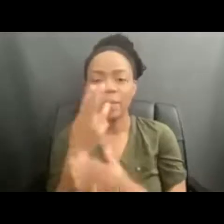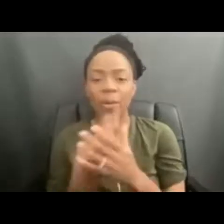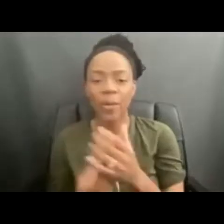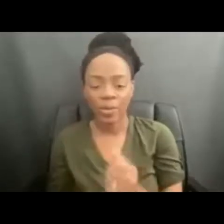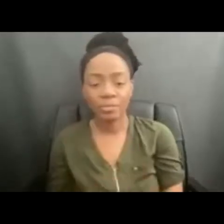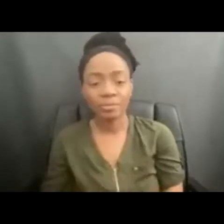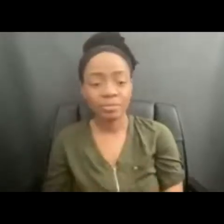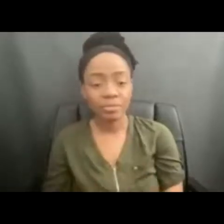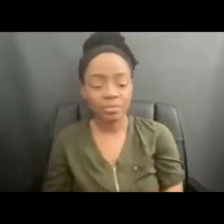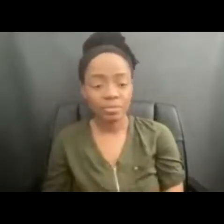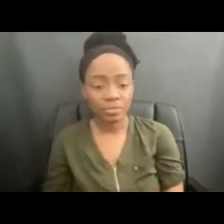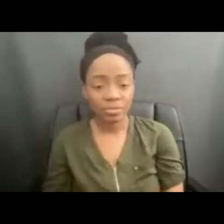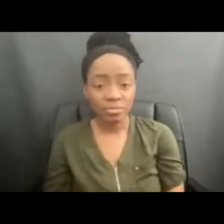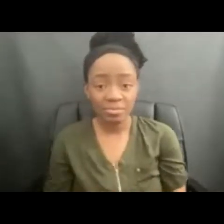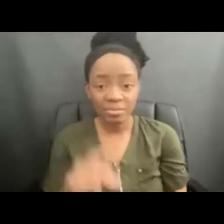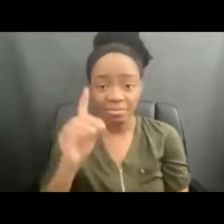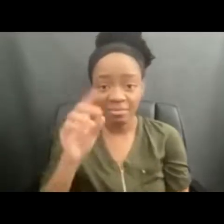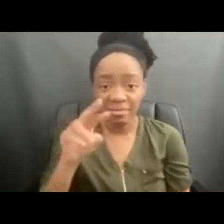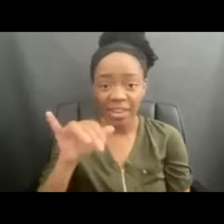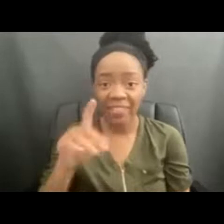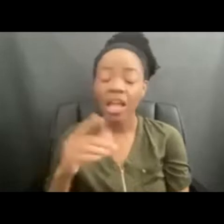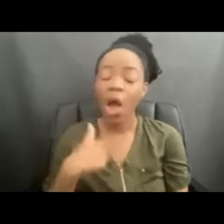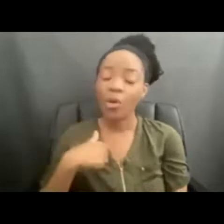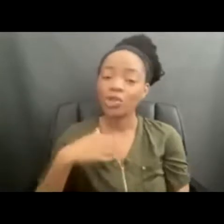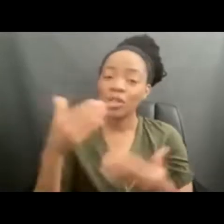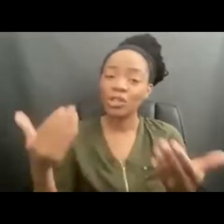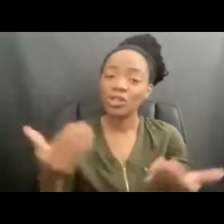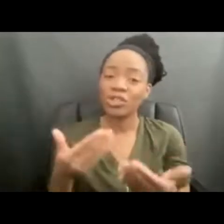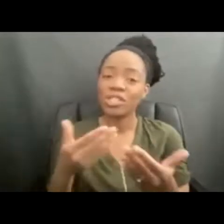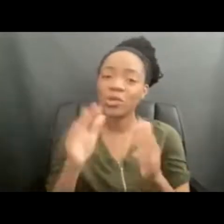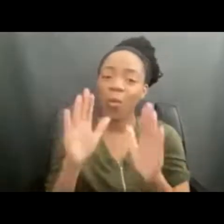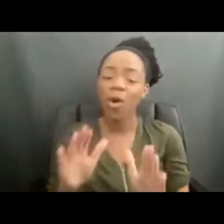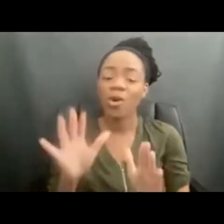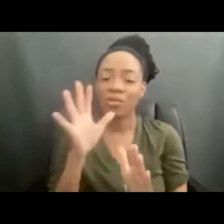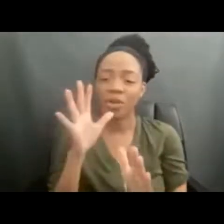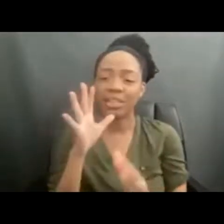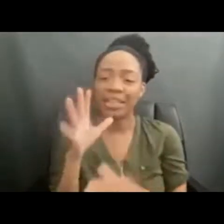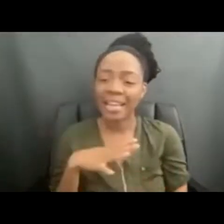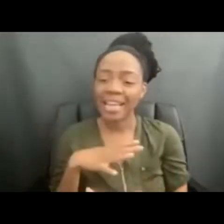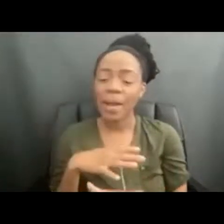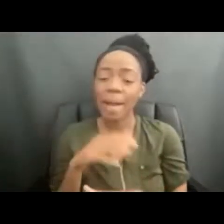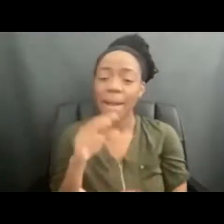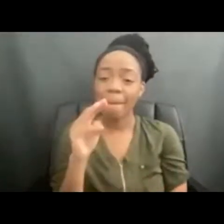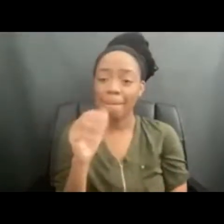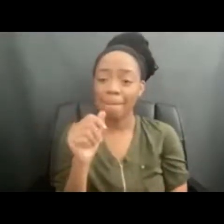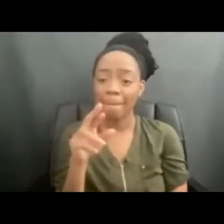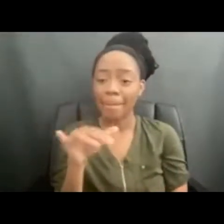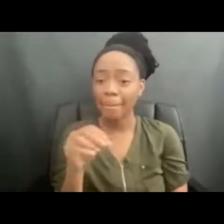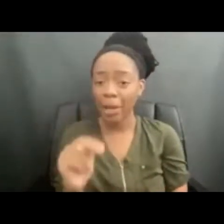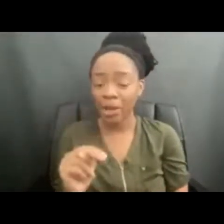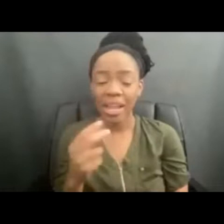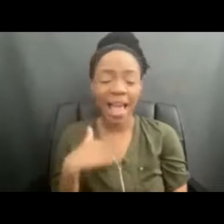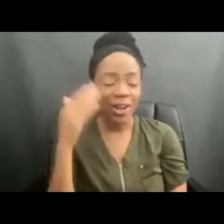Well, I want to introduce this lovely lady, Marion. I know you're there. We are